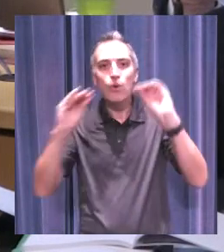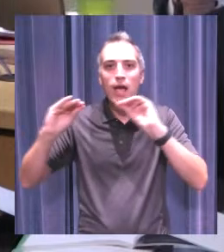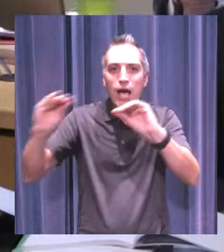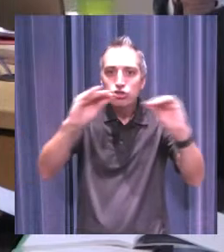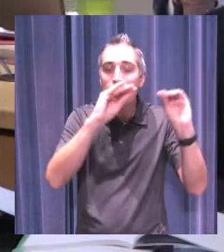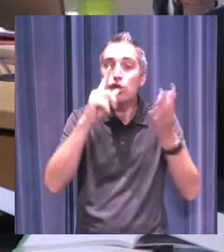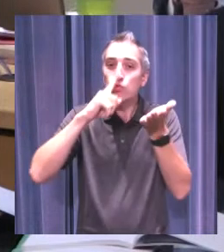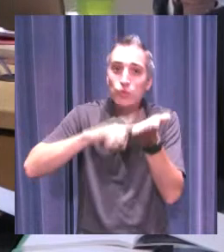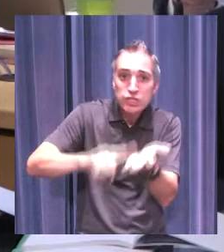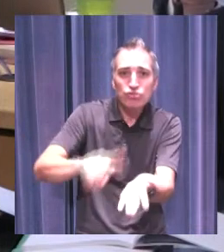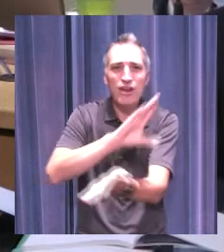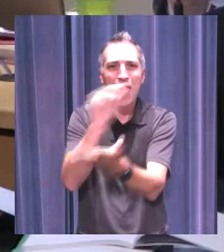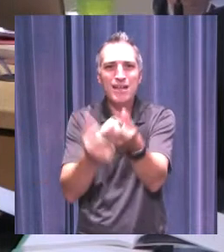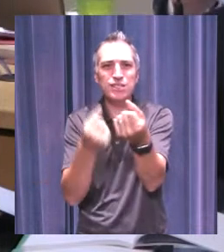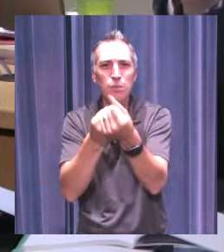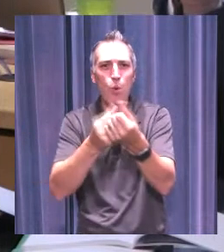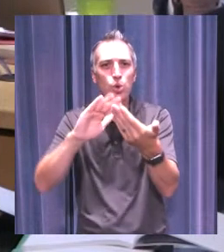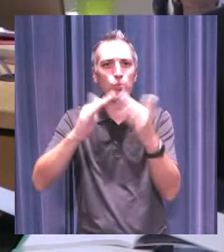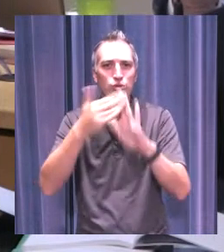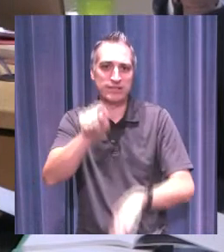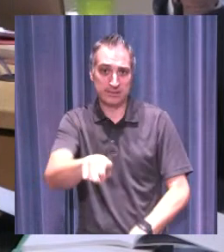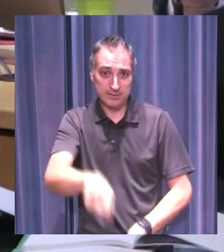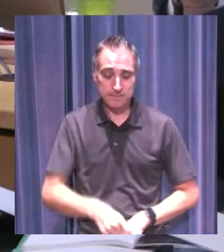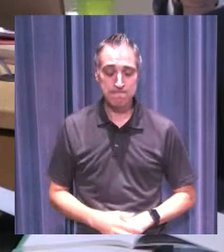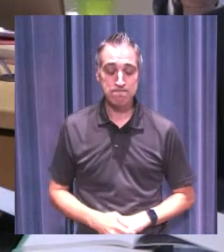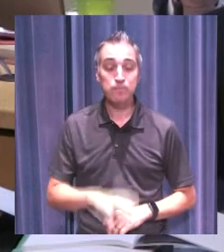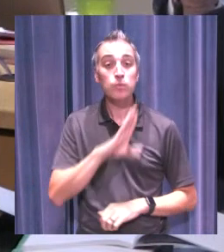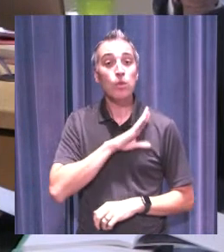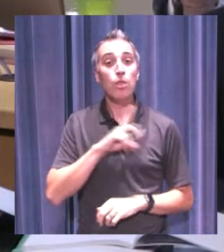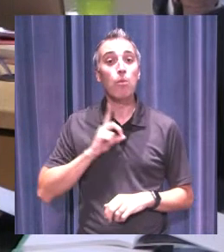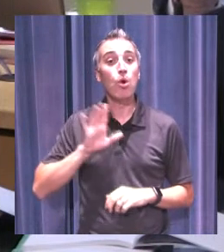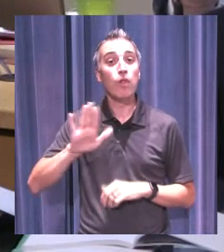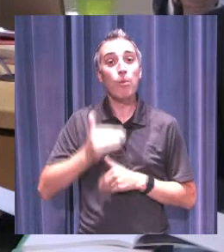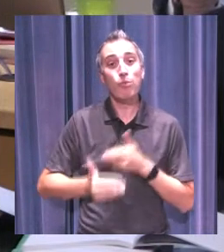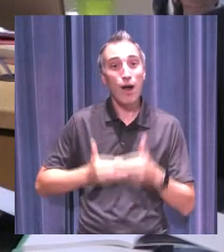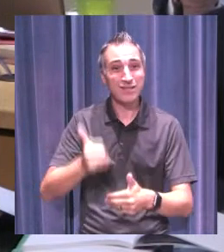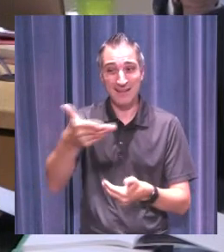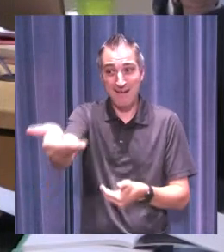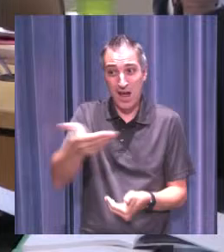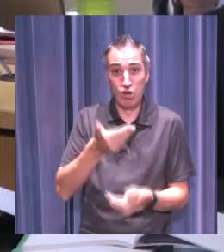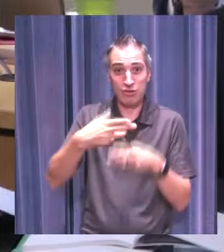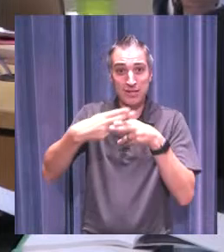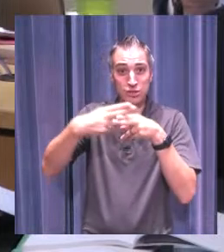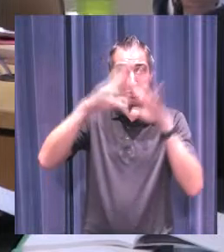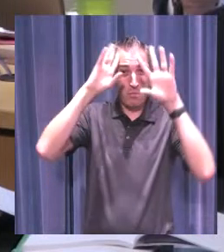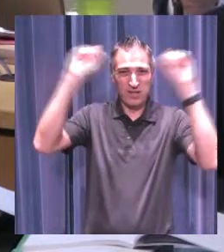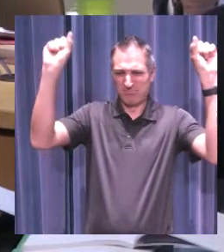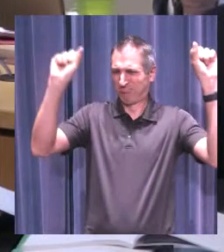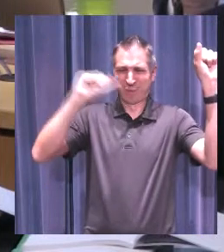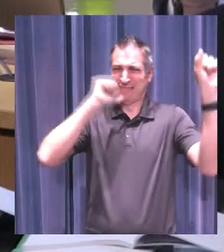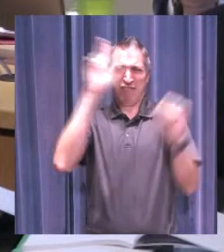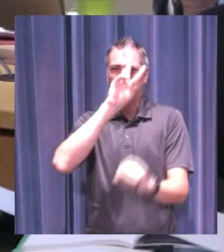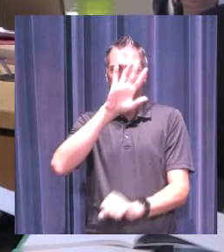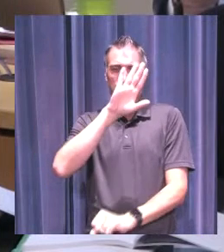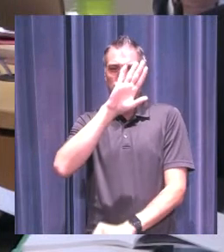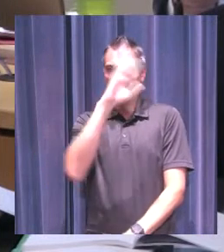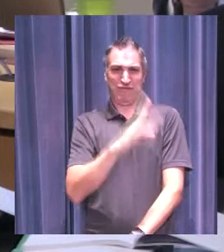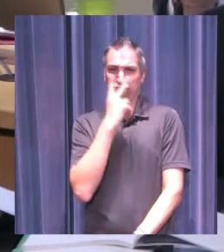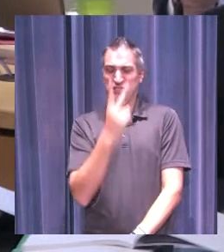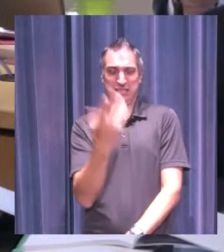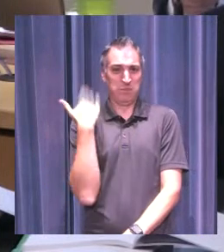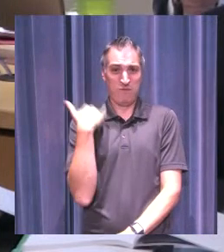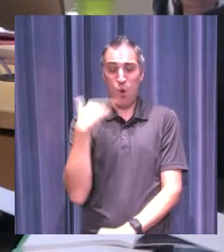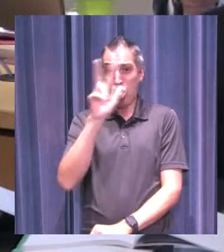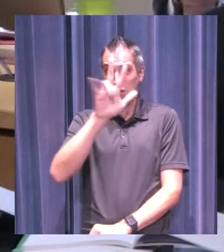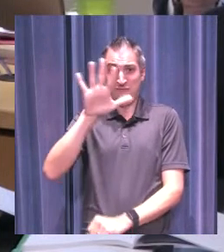to research, and to support community needs. The board's process in hiring the interim president is unlike any I've ever seen in my 30 years in